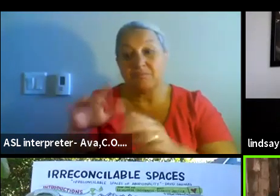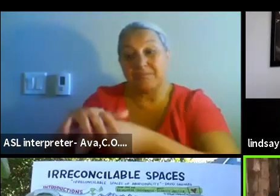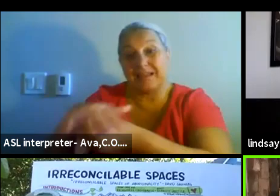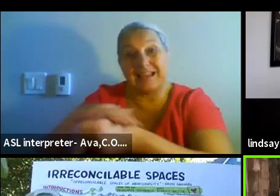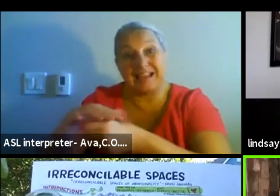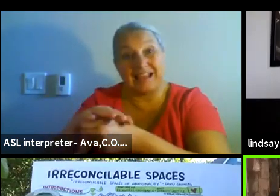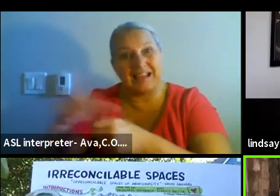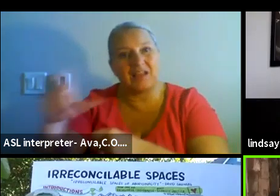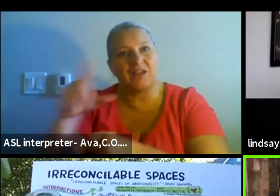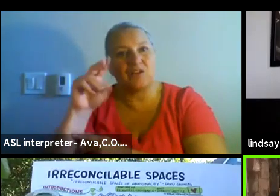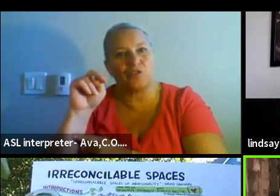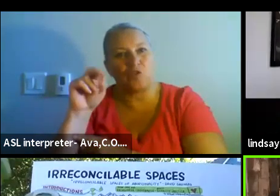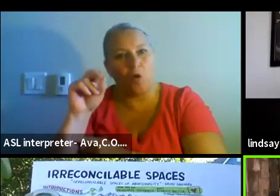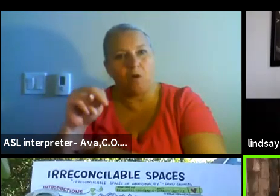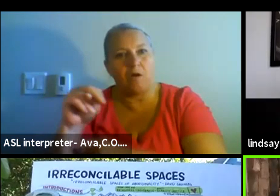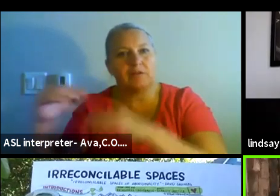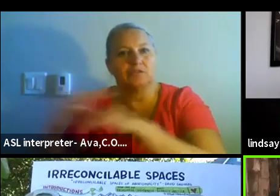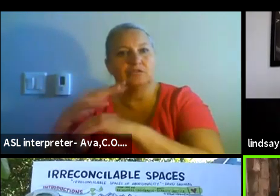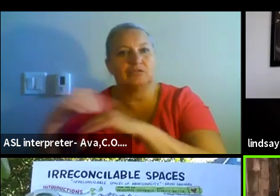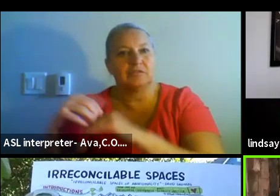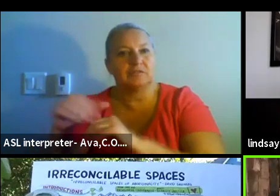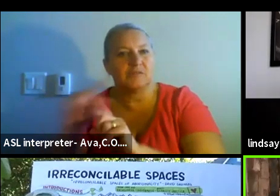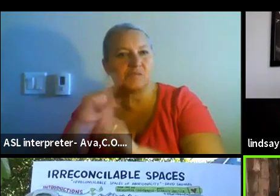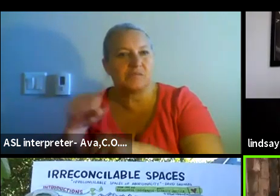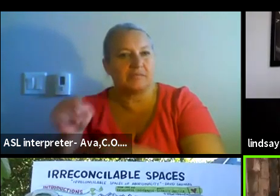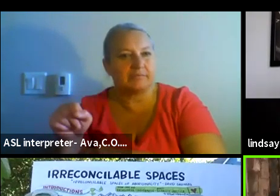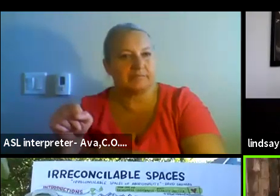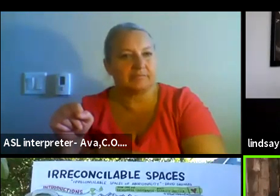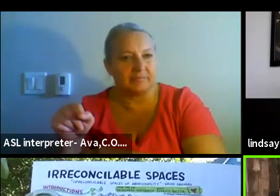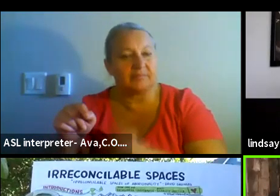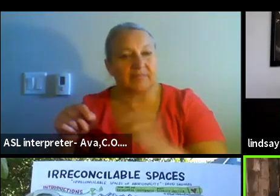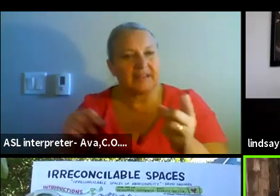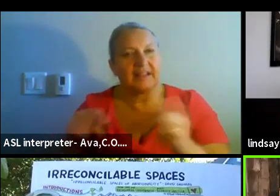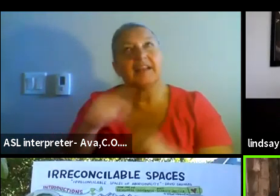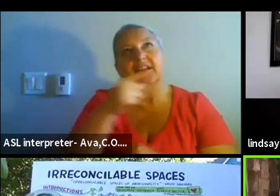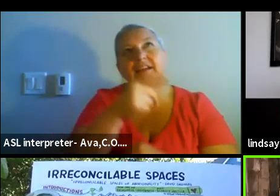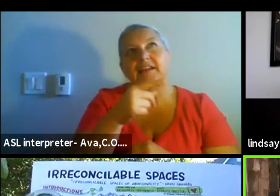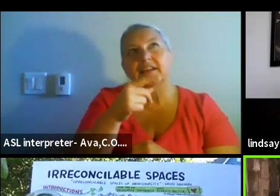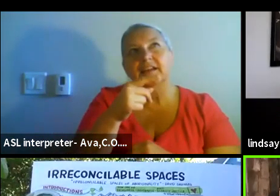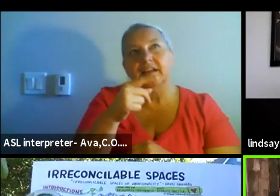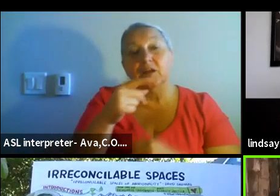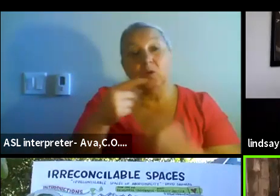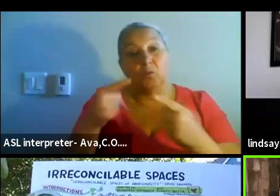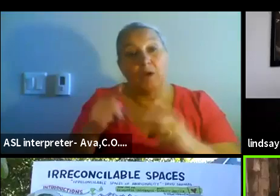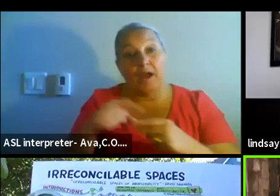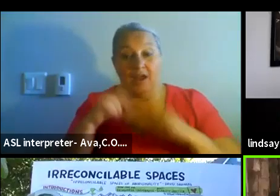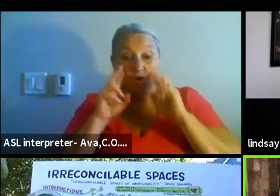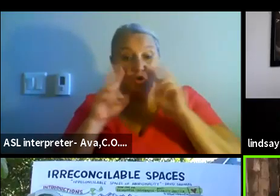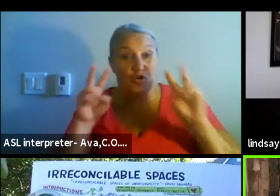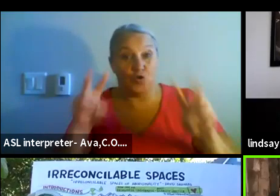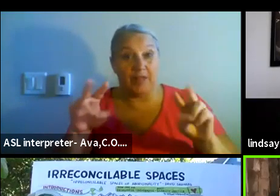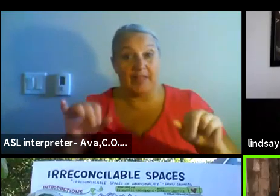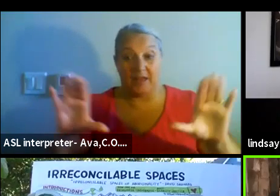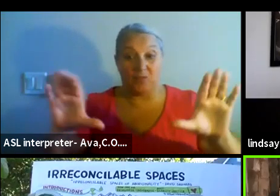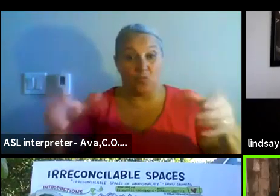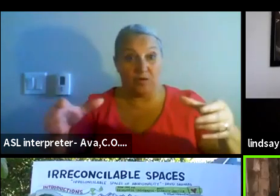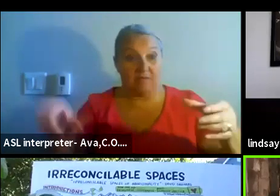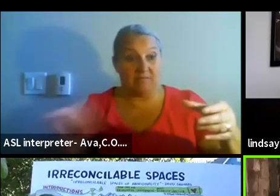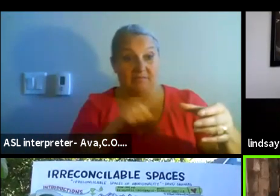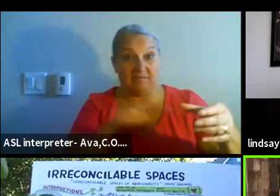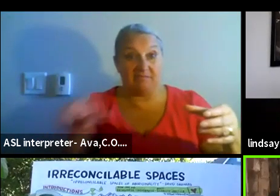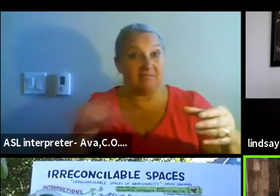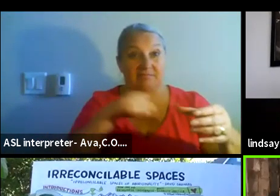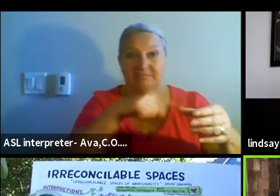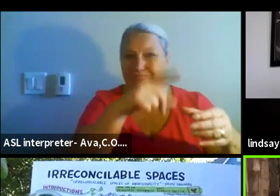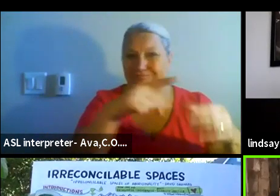were tasked to respond. What was happening that through this work, the Indigenous, many of whom were not,